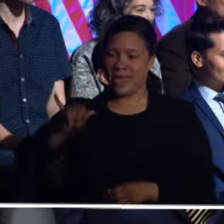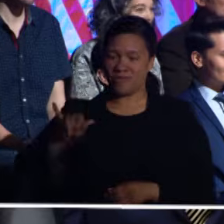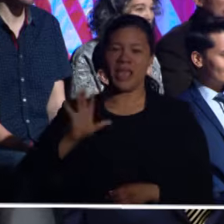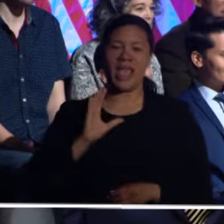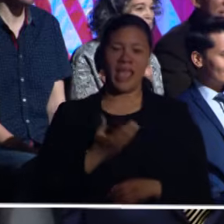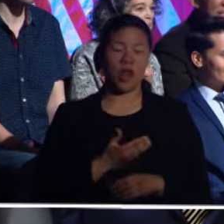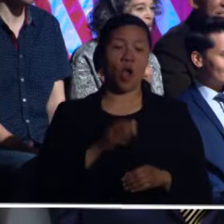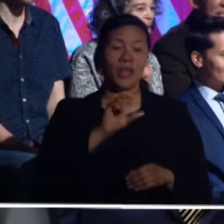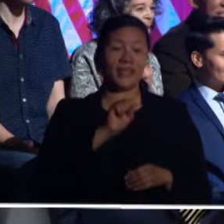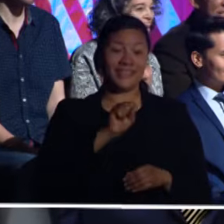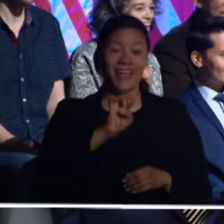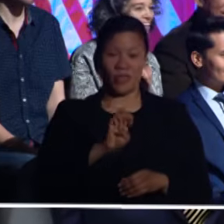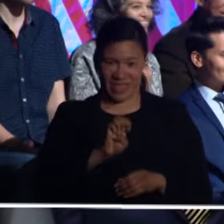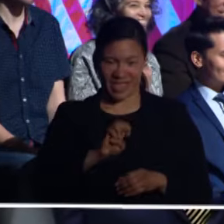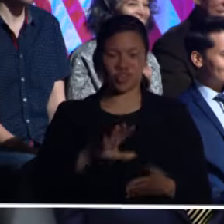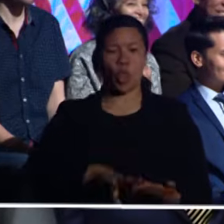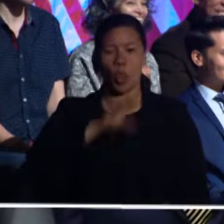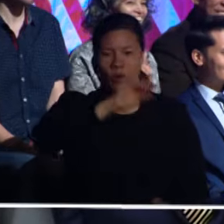Center